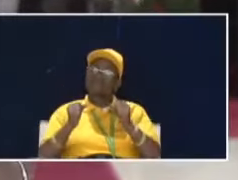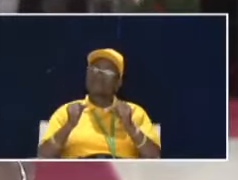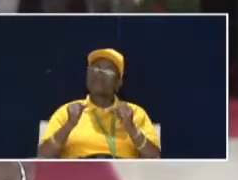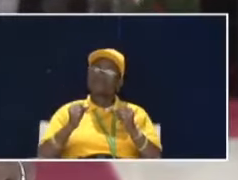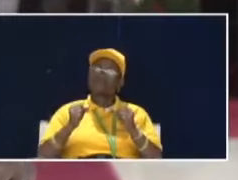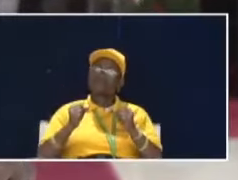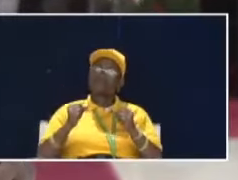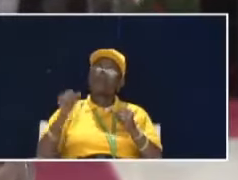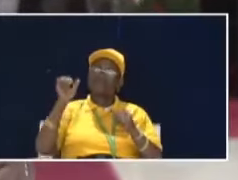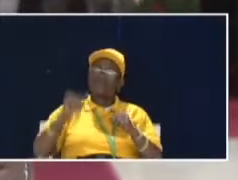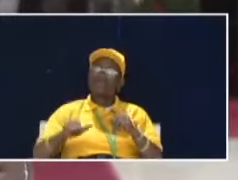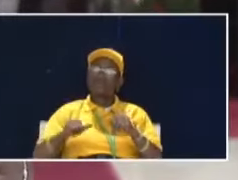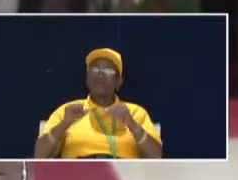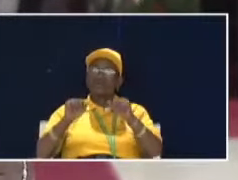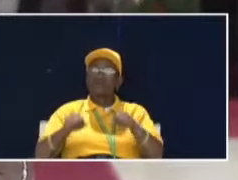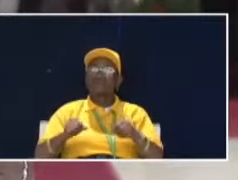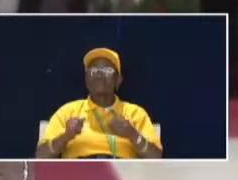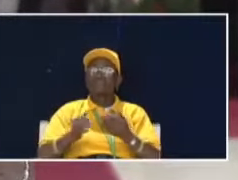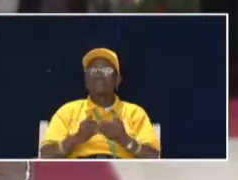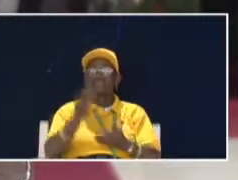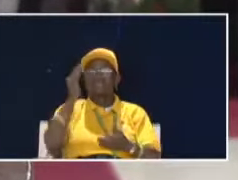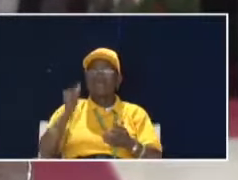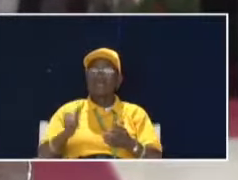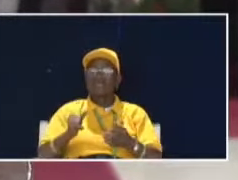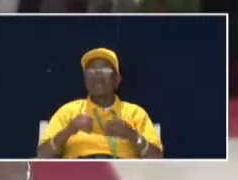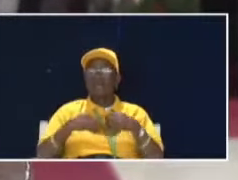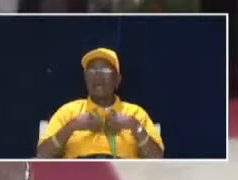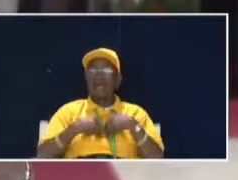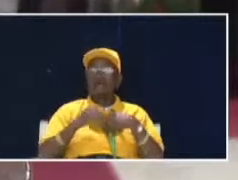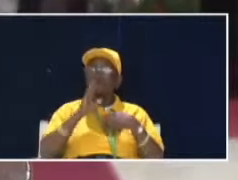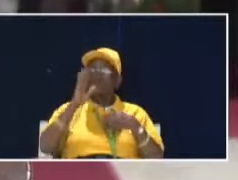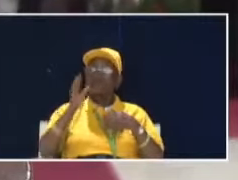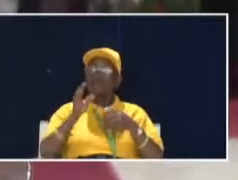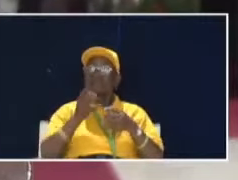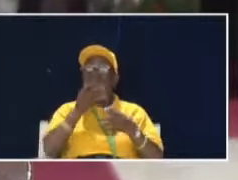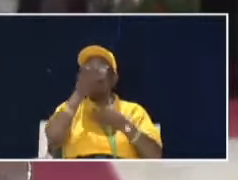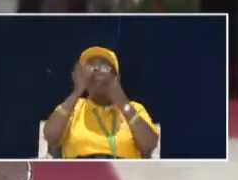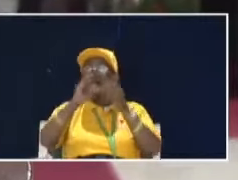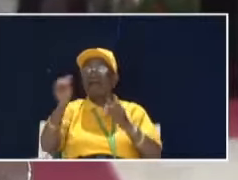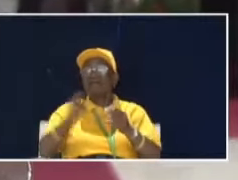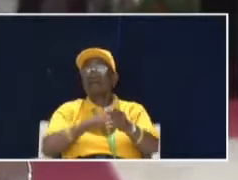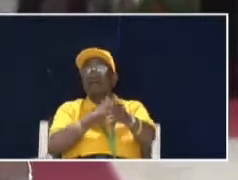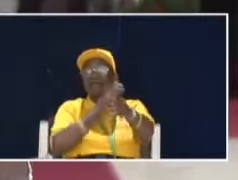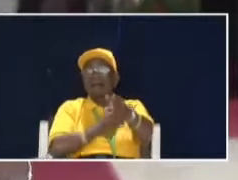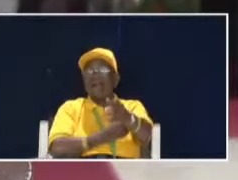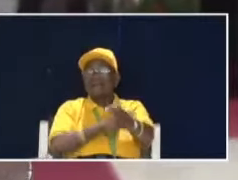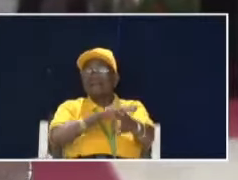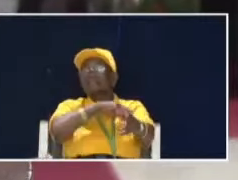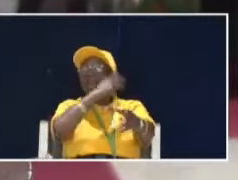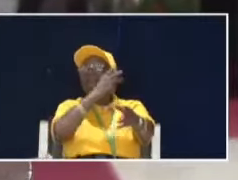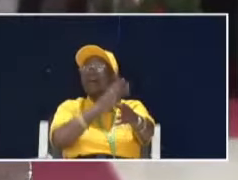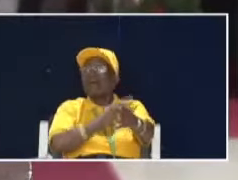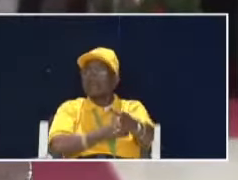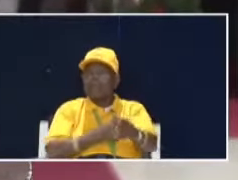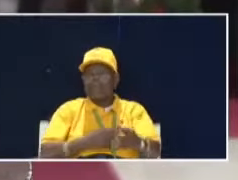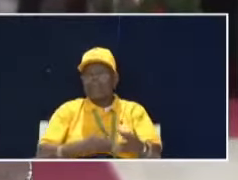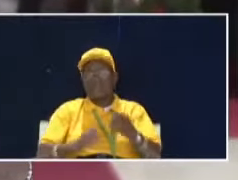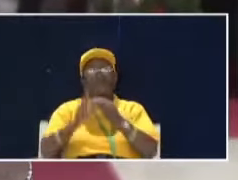they could easily have been crying, "Mighty, mighty, mighty, God is